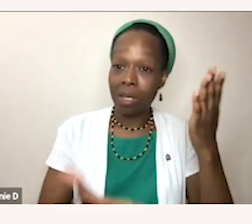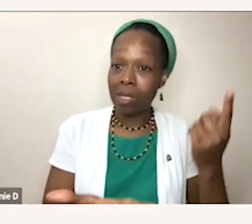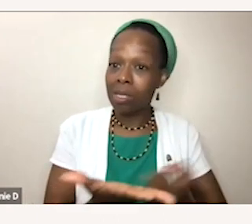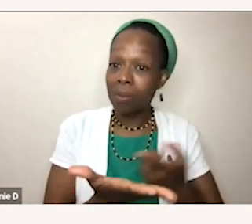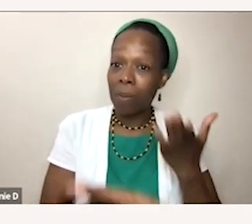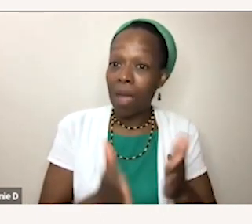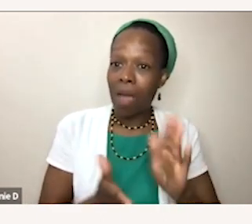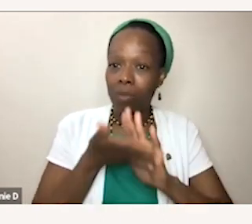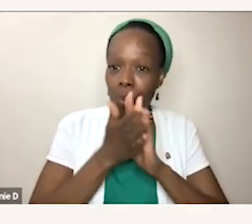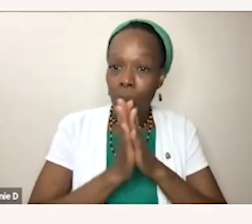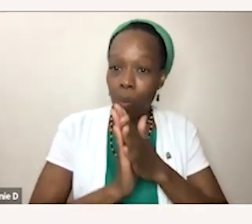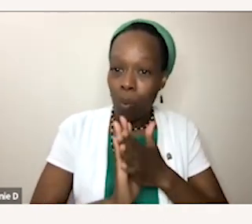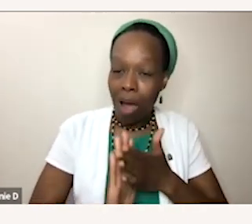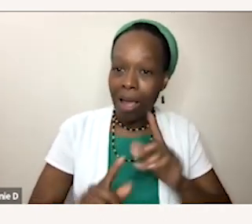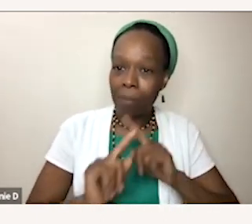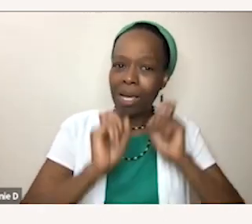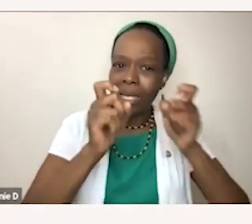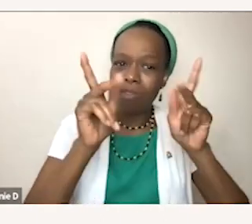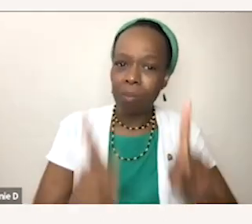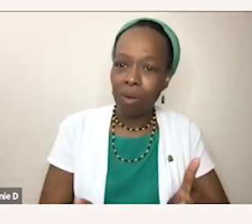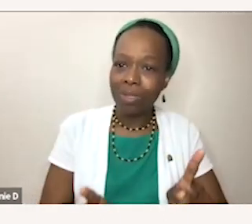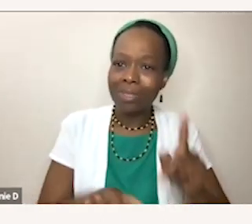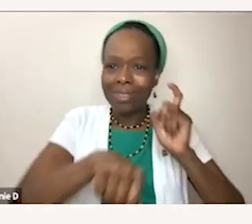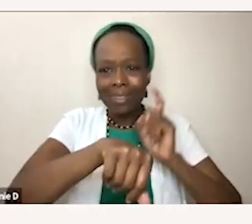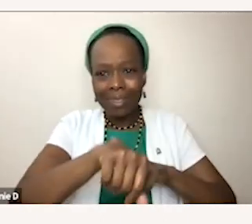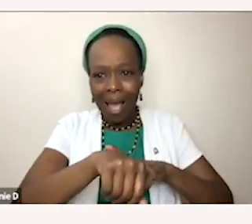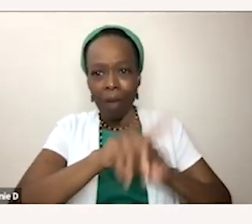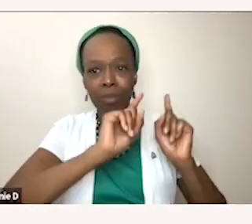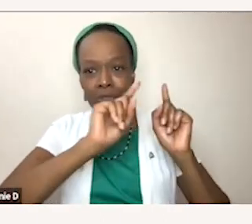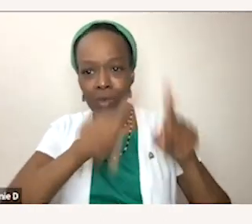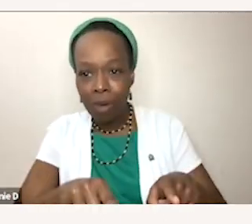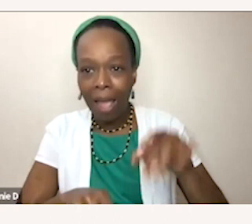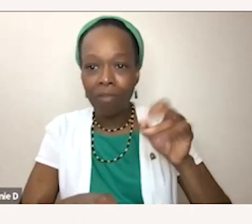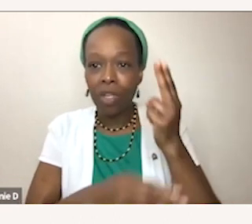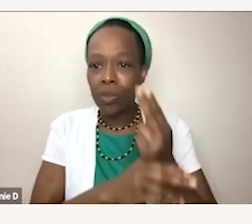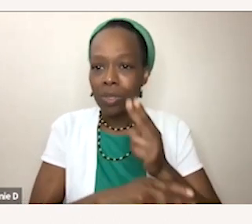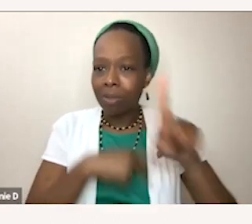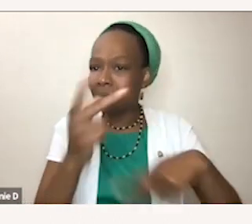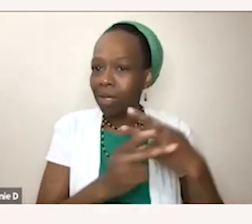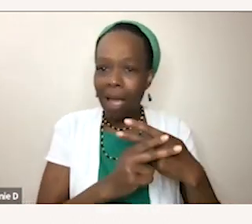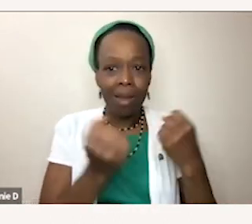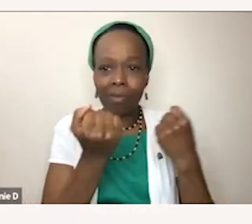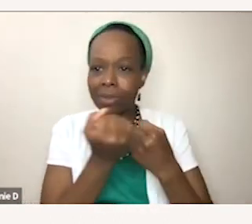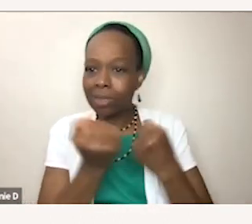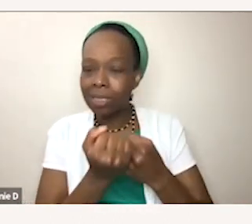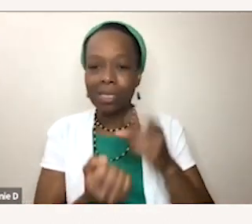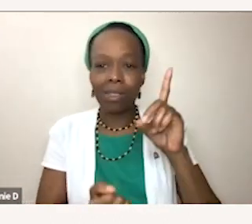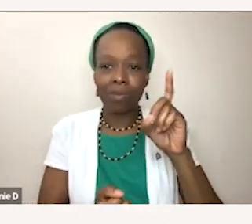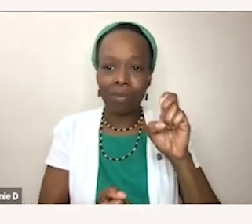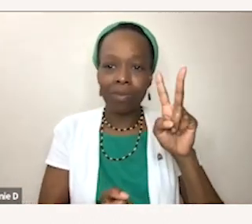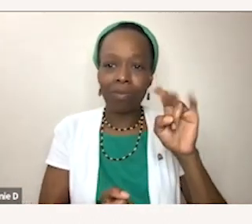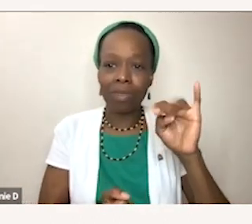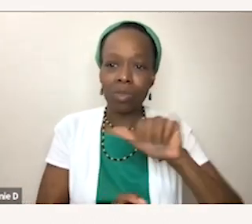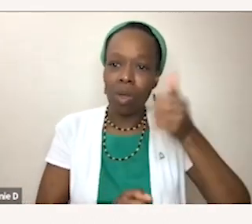but actually giving people permission to reply if they're using an AAC device or another part of communication. If